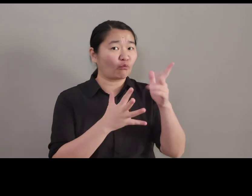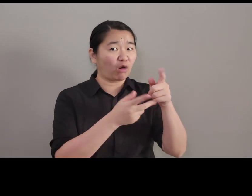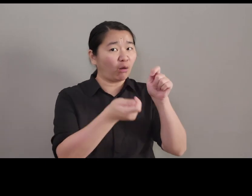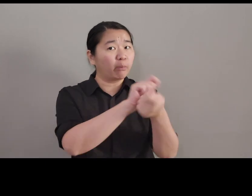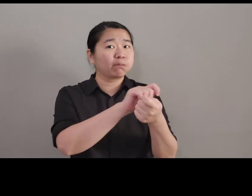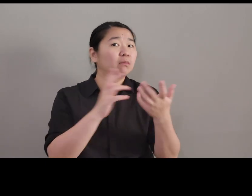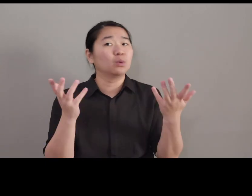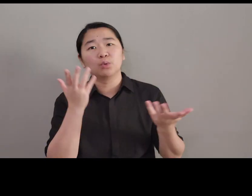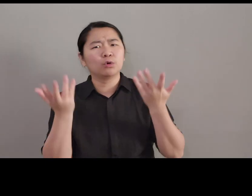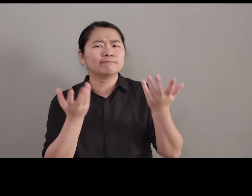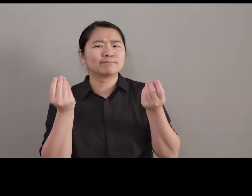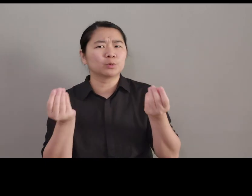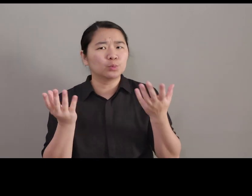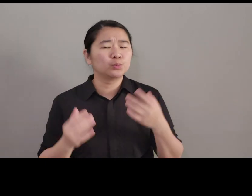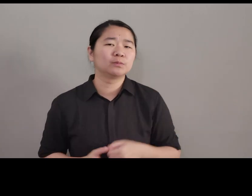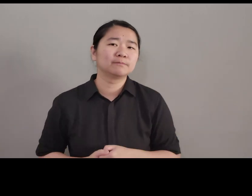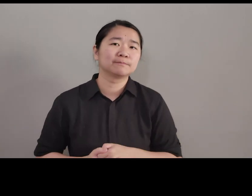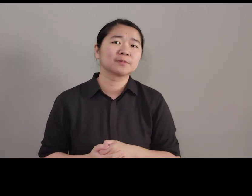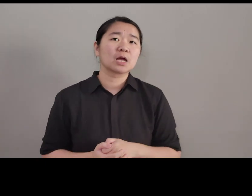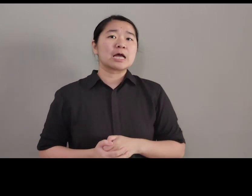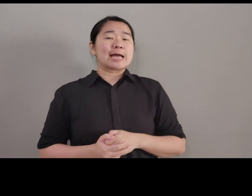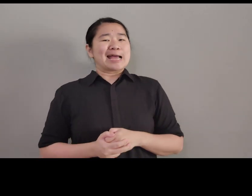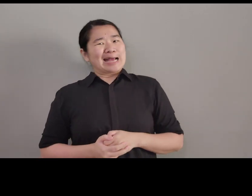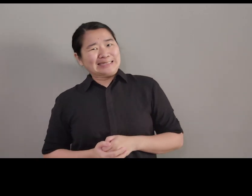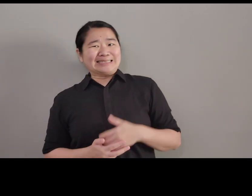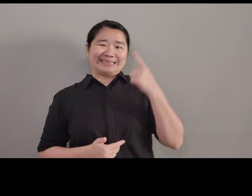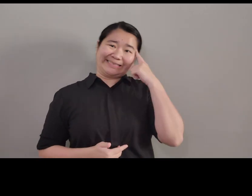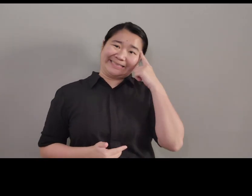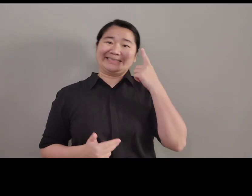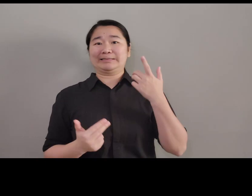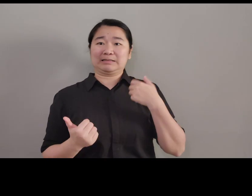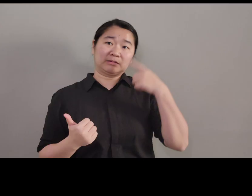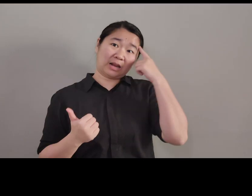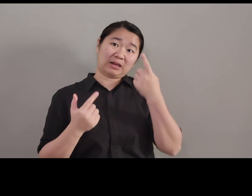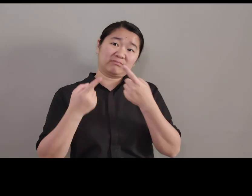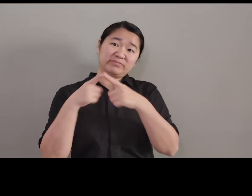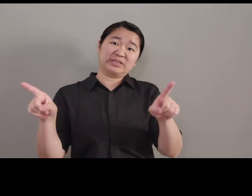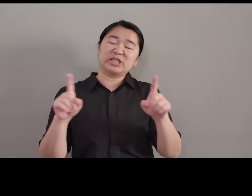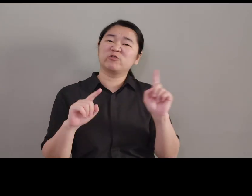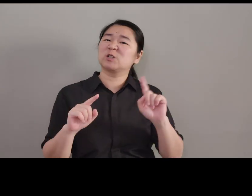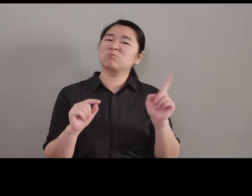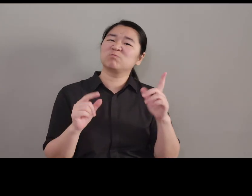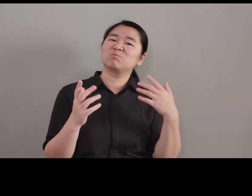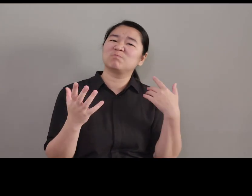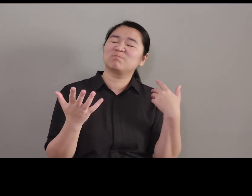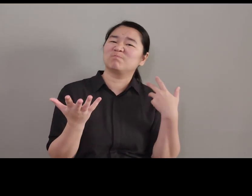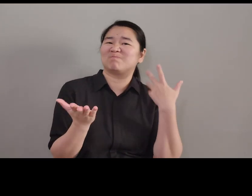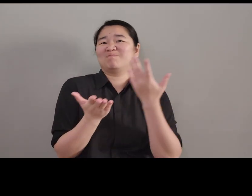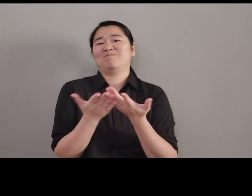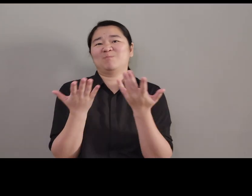one solution, and a lot of us will have to do a lot of different things to kind of make things go